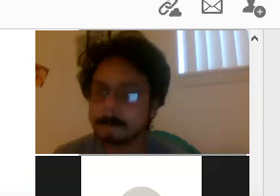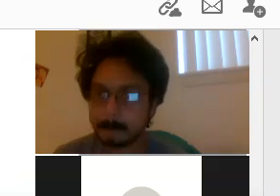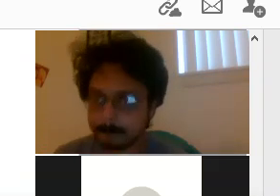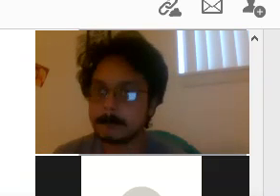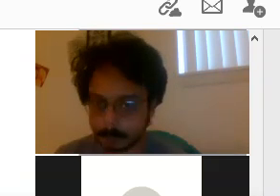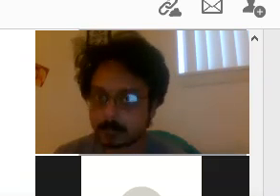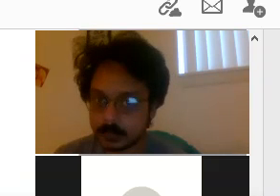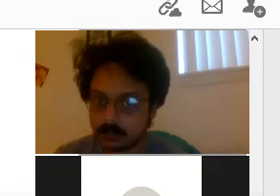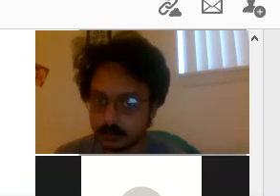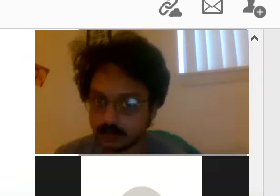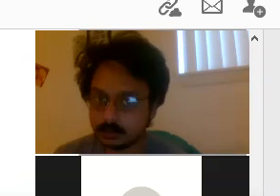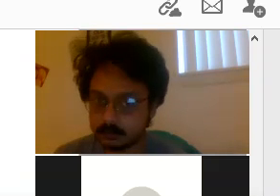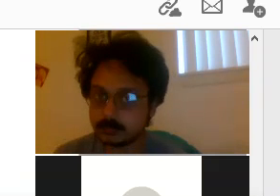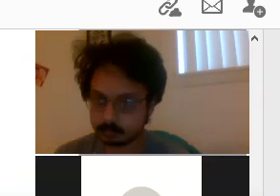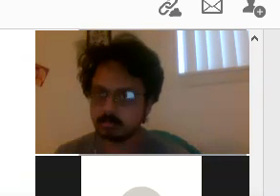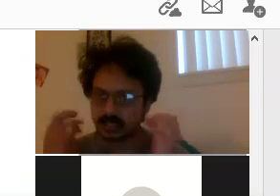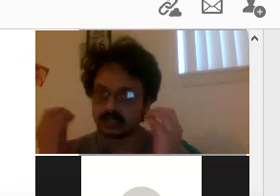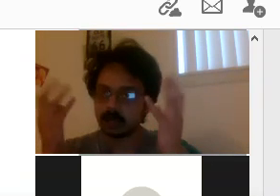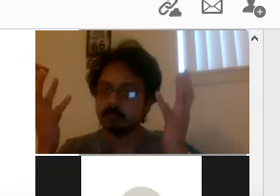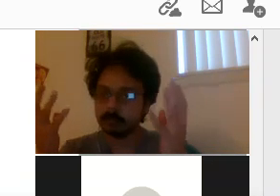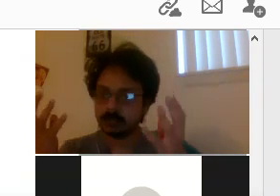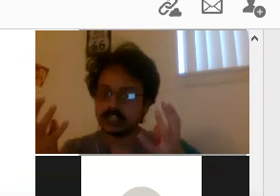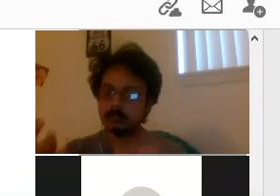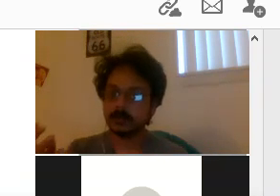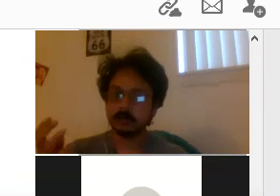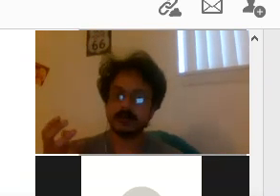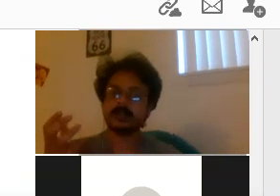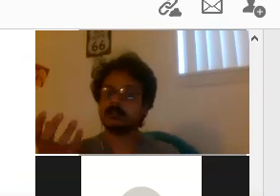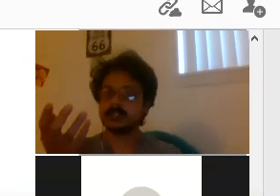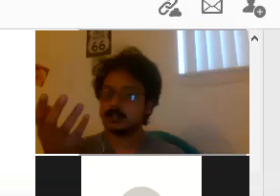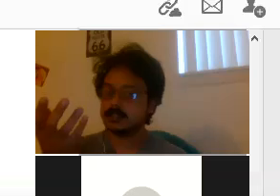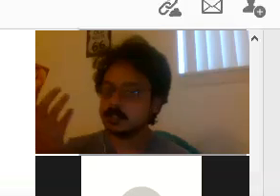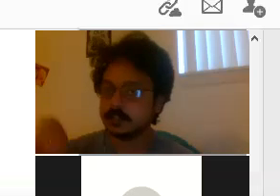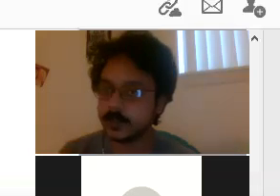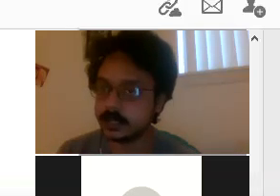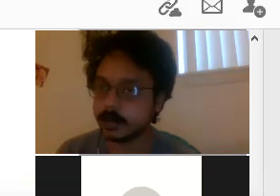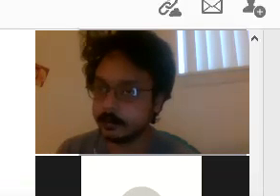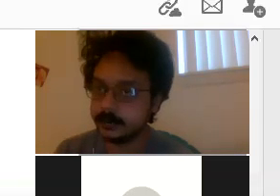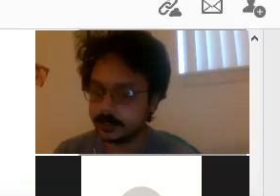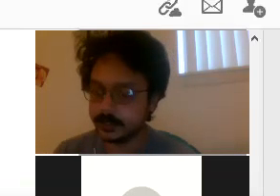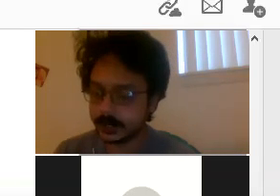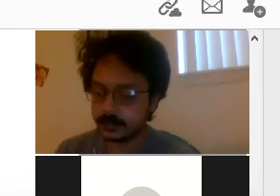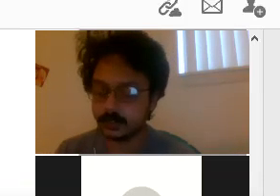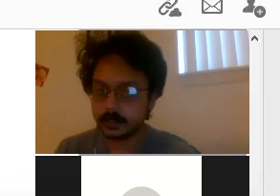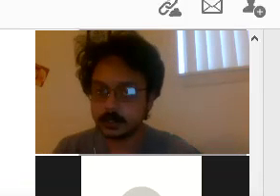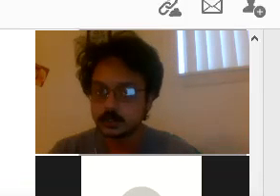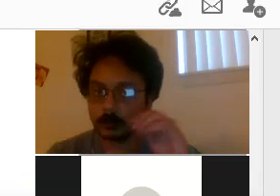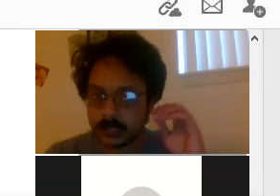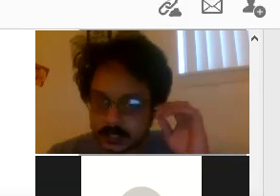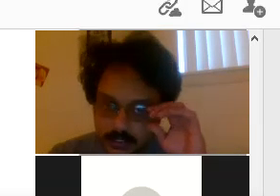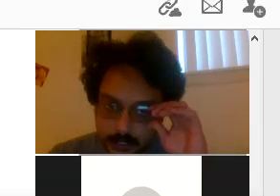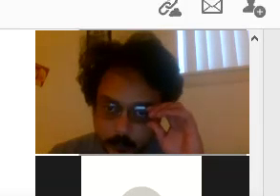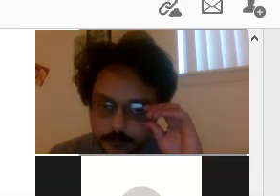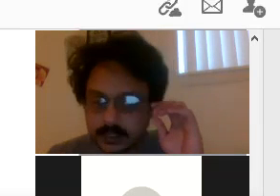separate a, n, and a. In some legitimate term, right? Otherwise, it is just infinity divided by infinity, right?